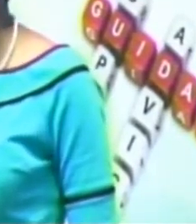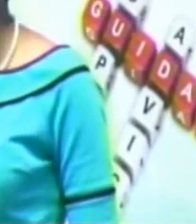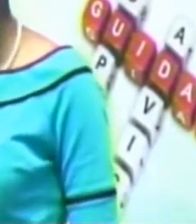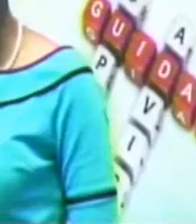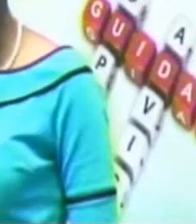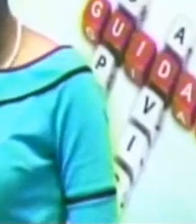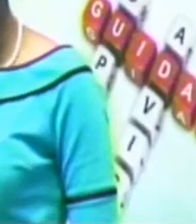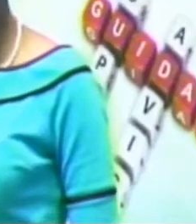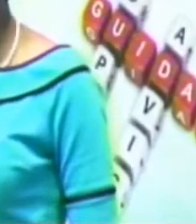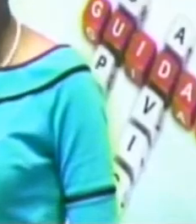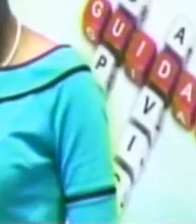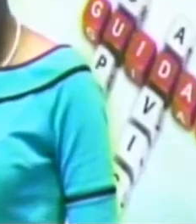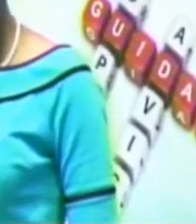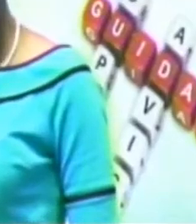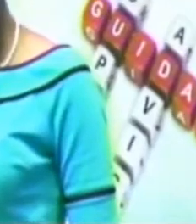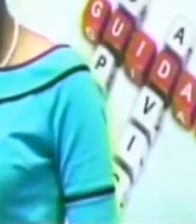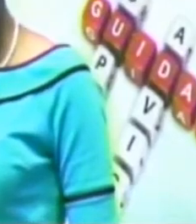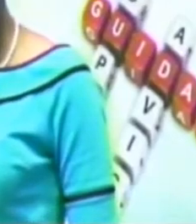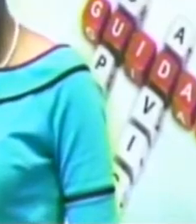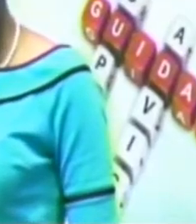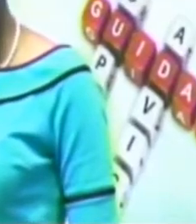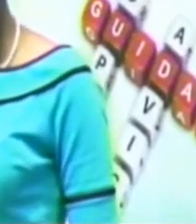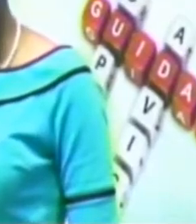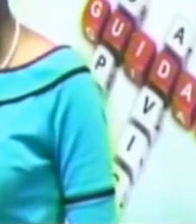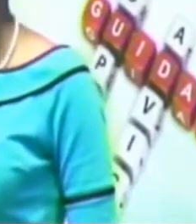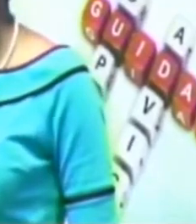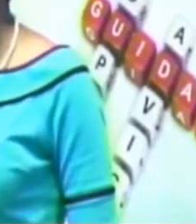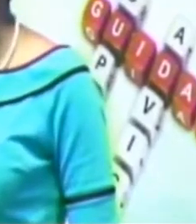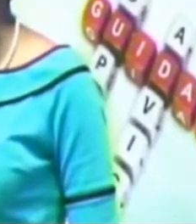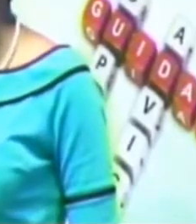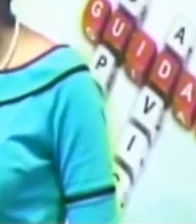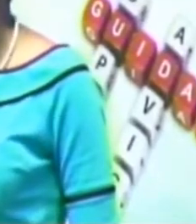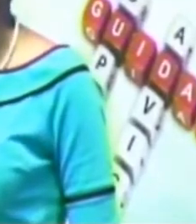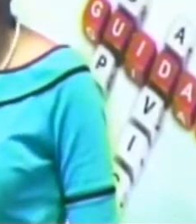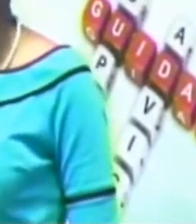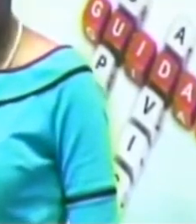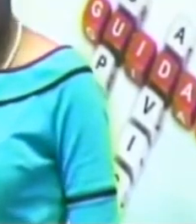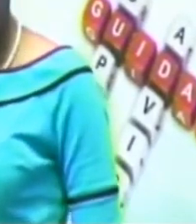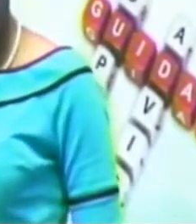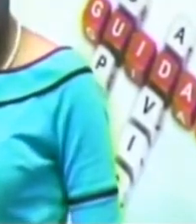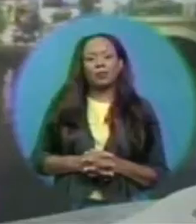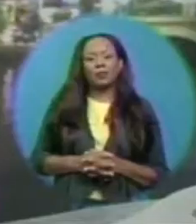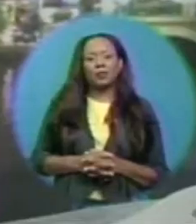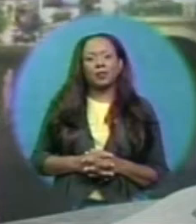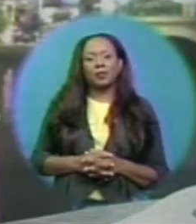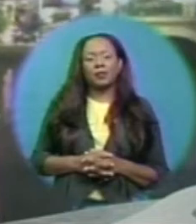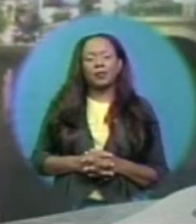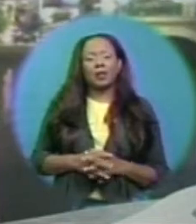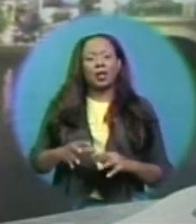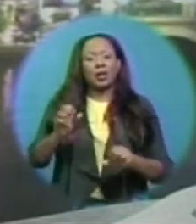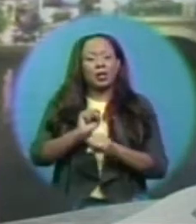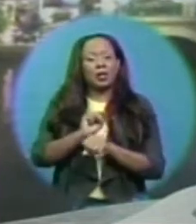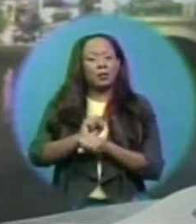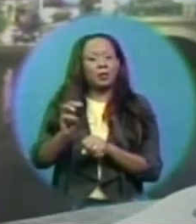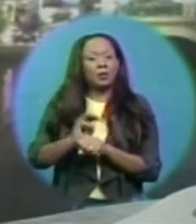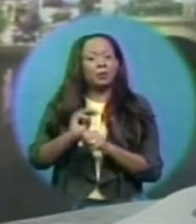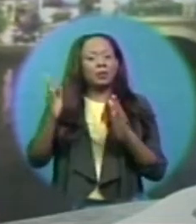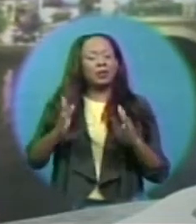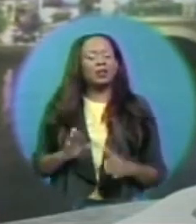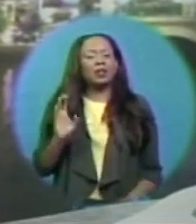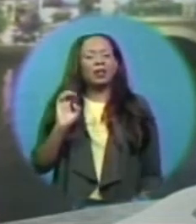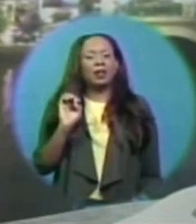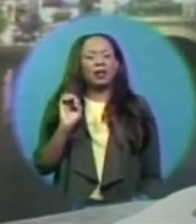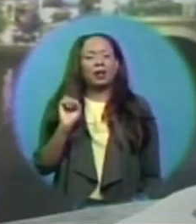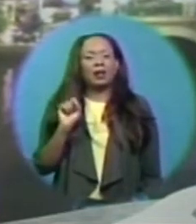healthy living, but also learn to respect others and their peculiar circumstances. Labour Minister Senator